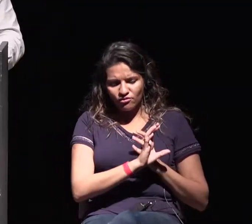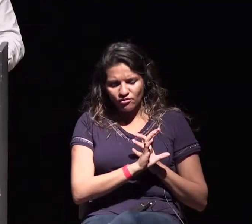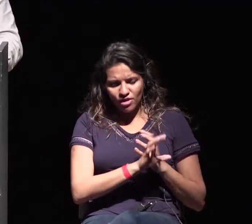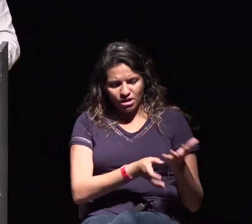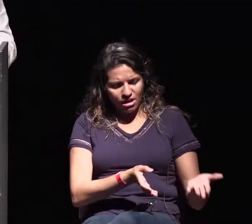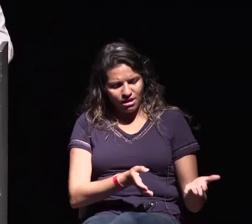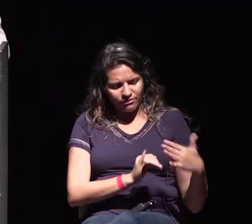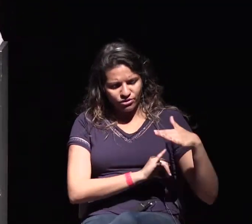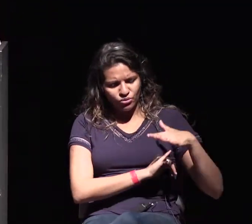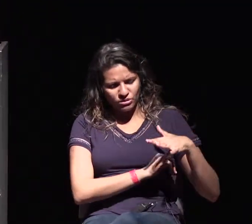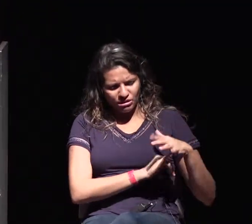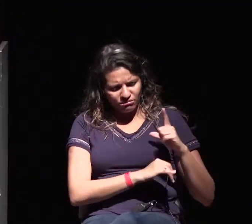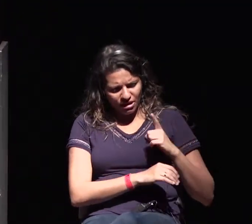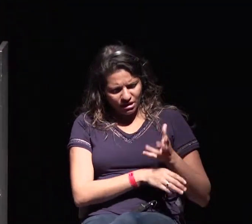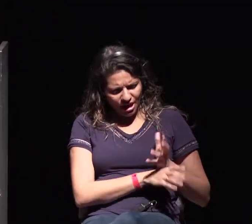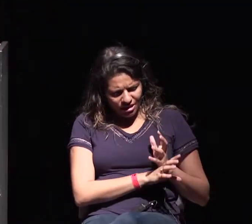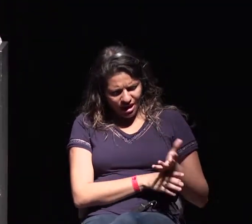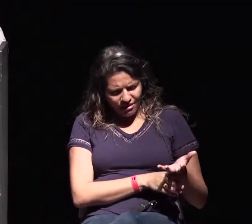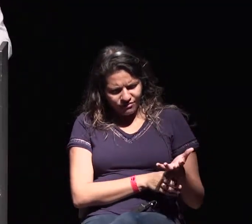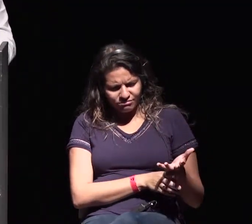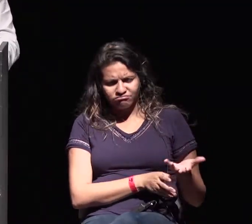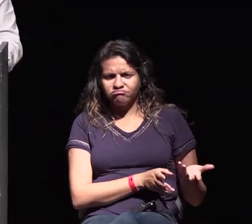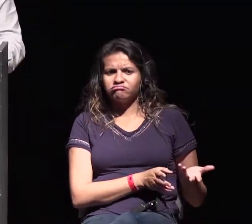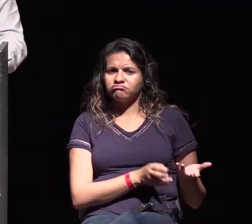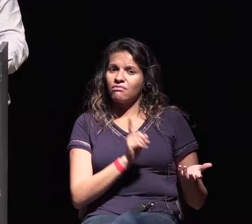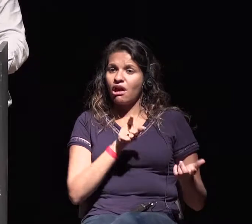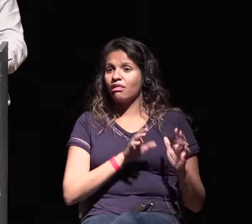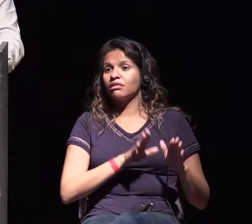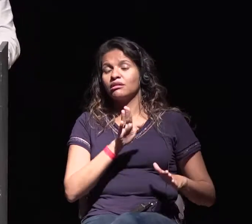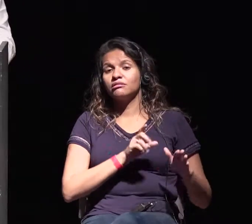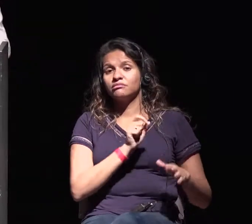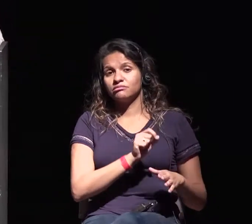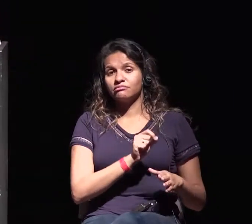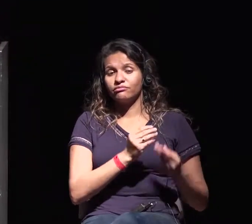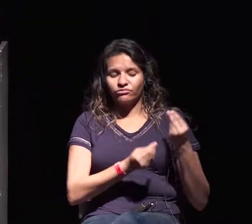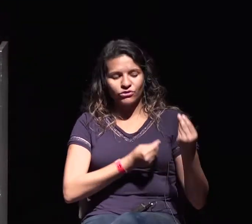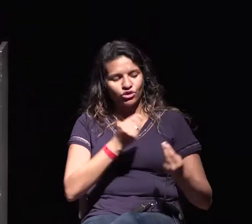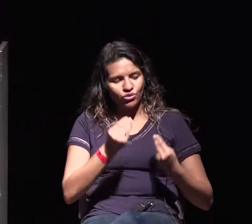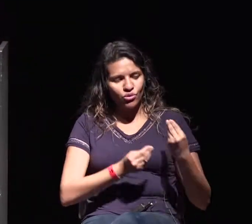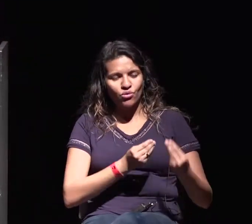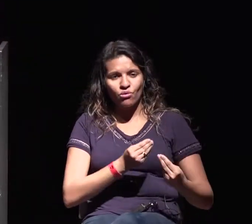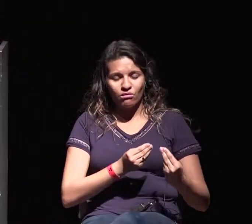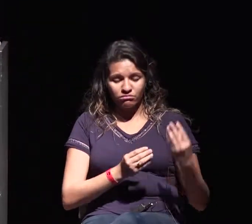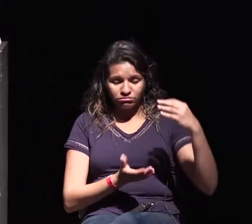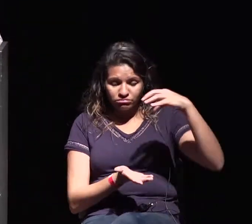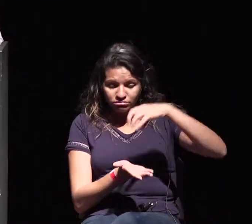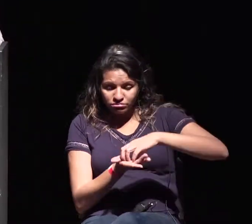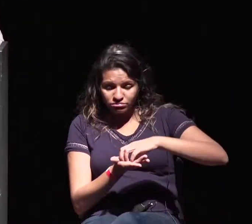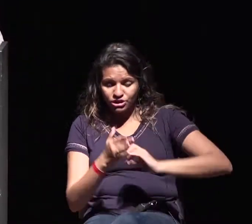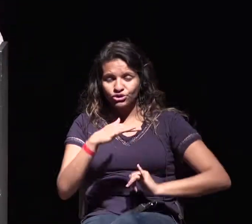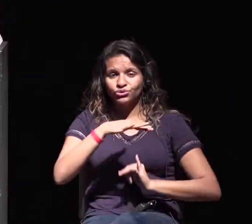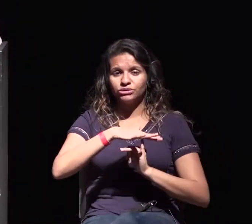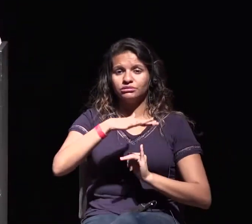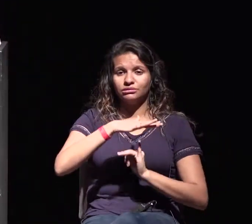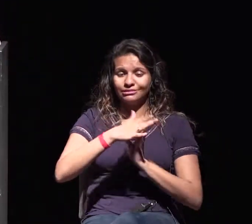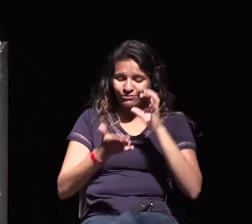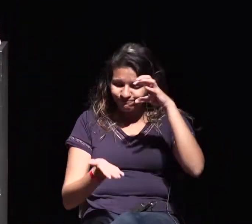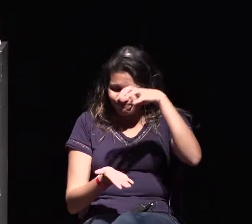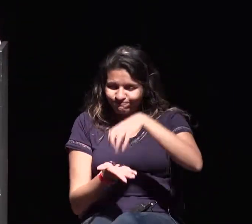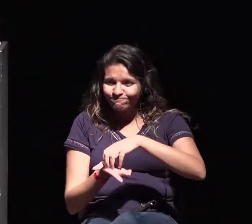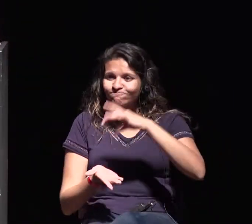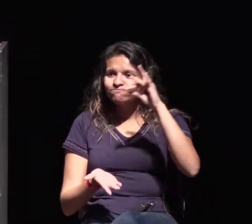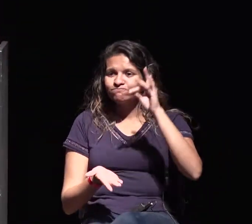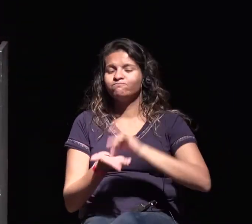de l'institution. The institution becomes the spectacle, a spectacle that it produces to